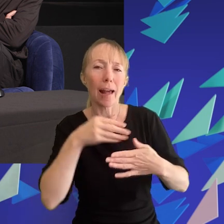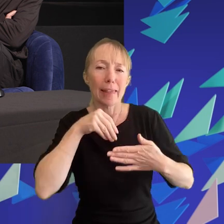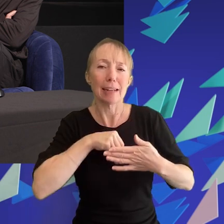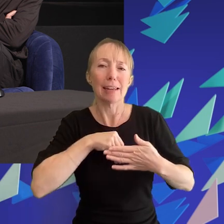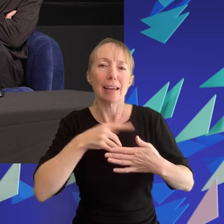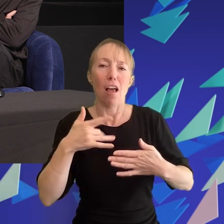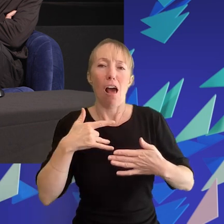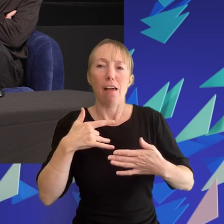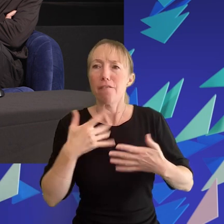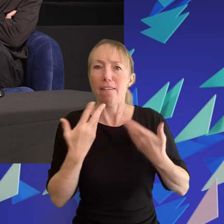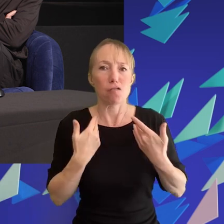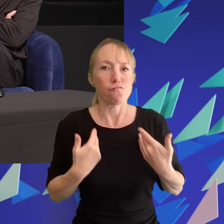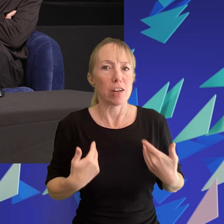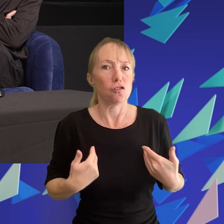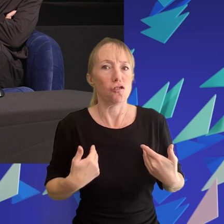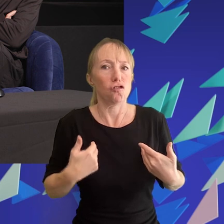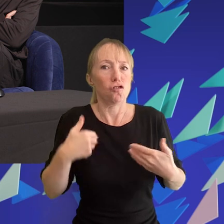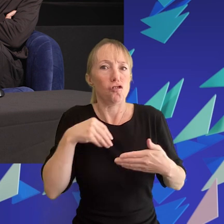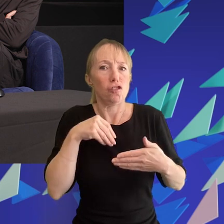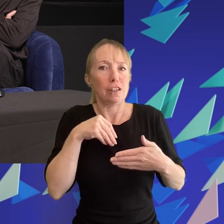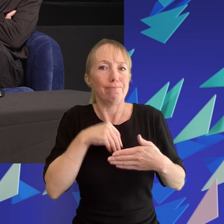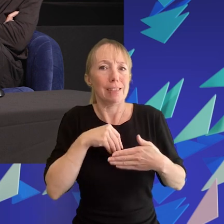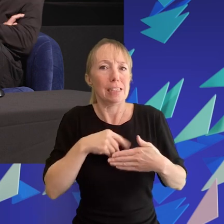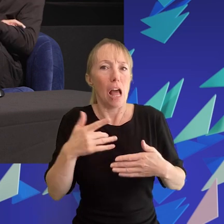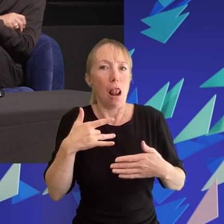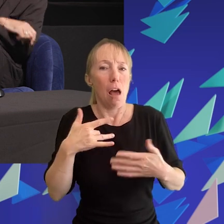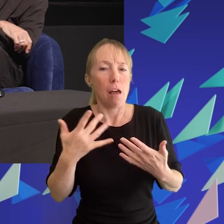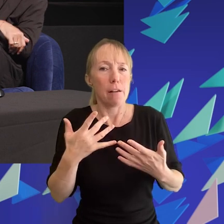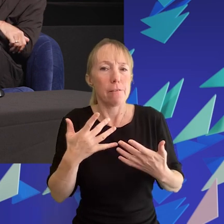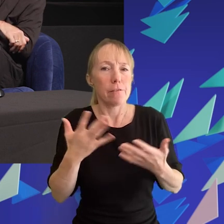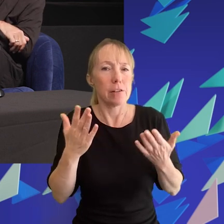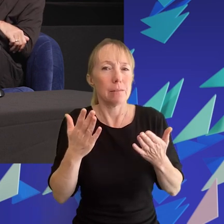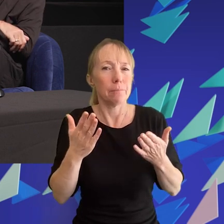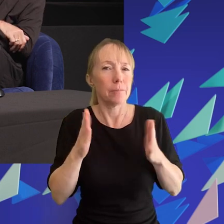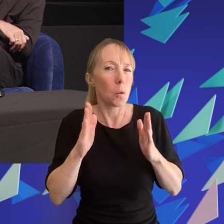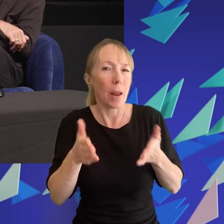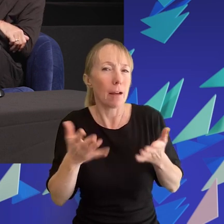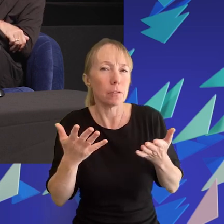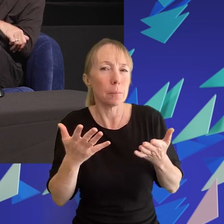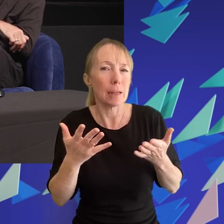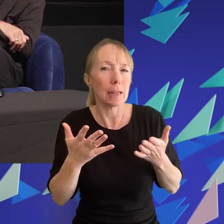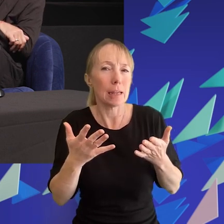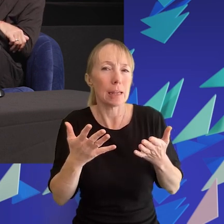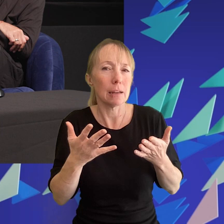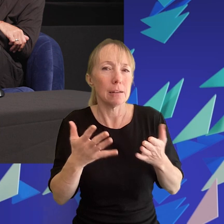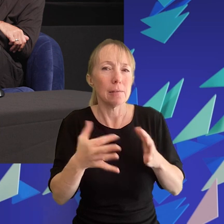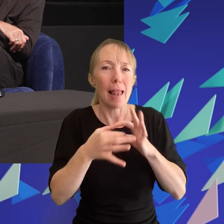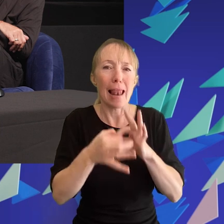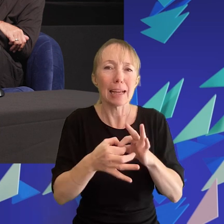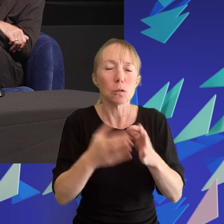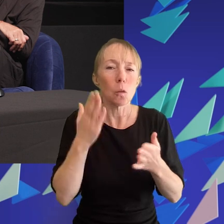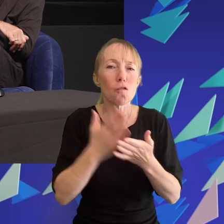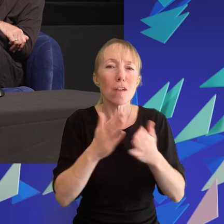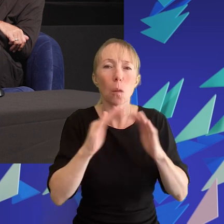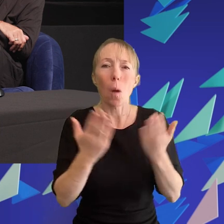rich interior life that these characters have, doesn't always have to be rooted to a reality